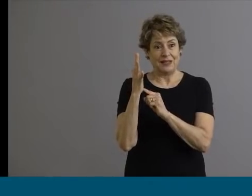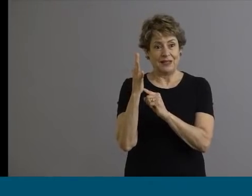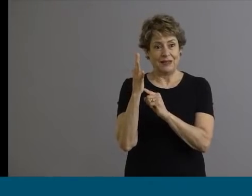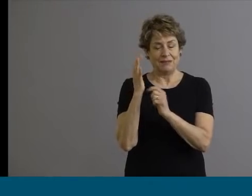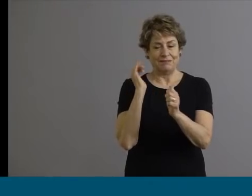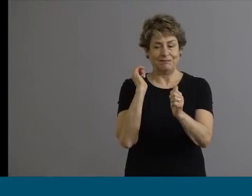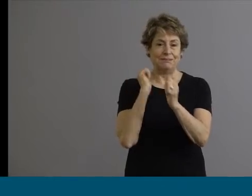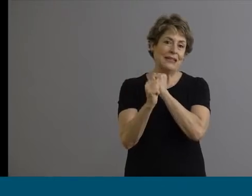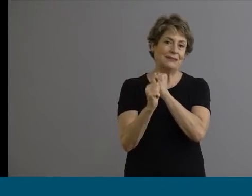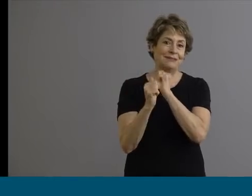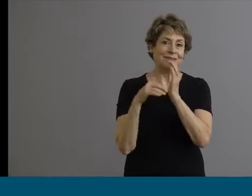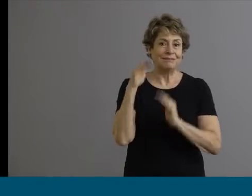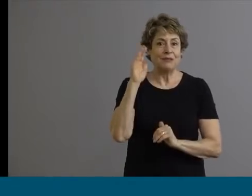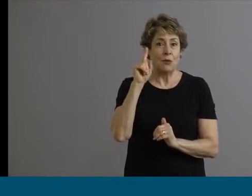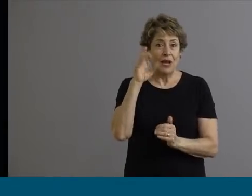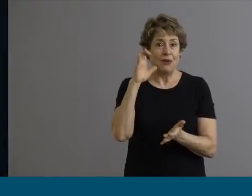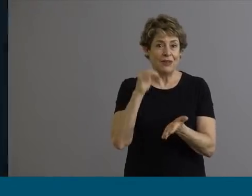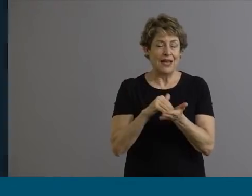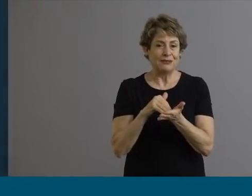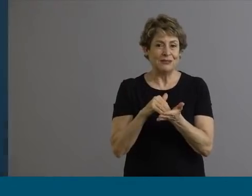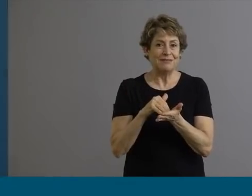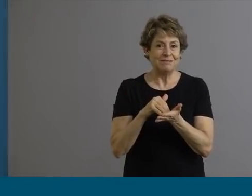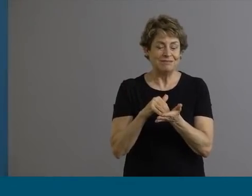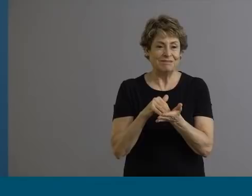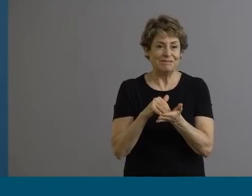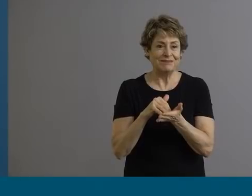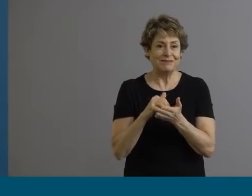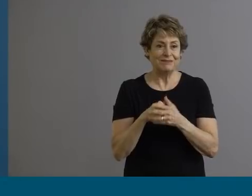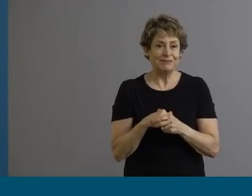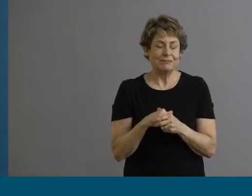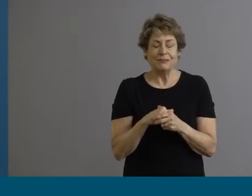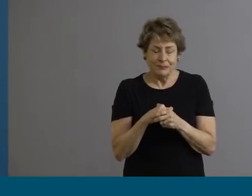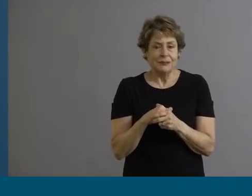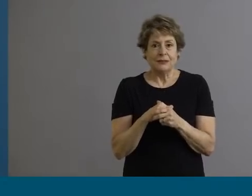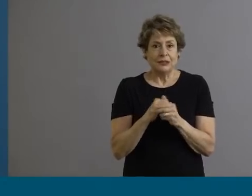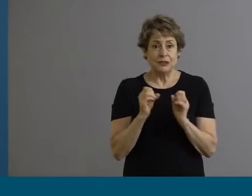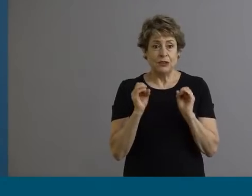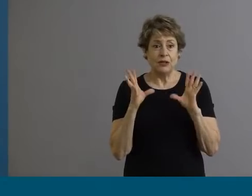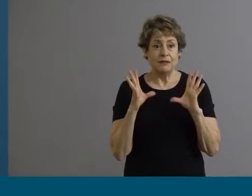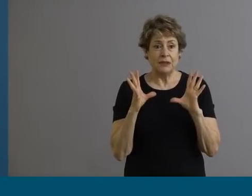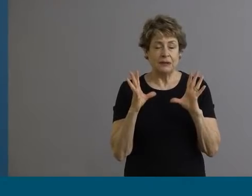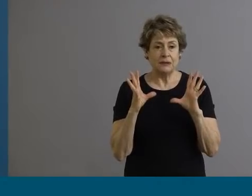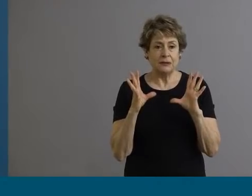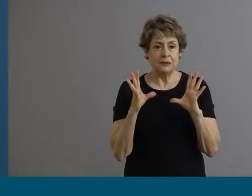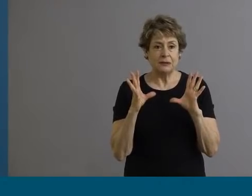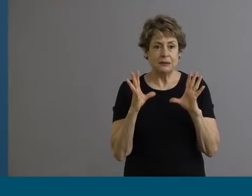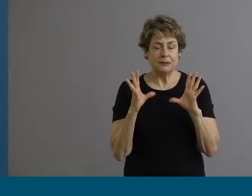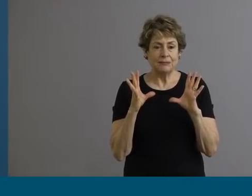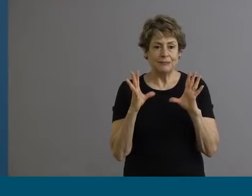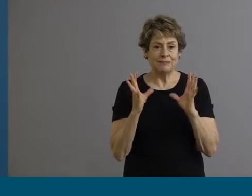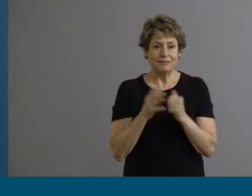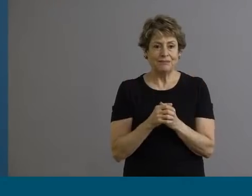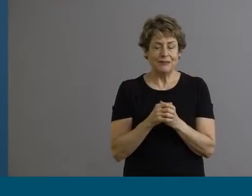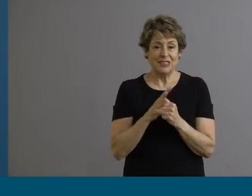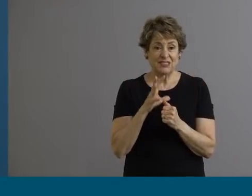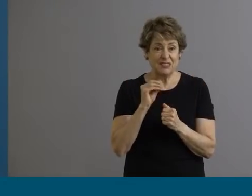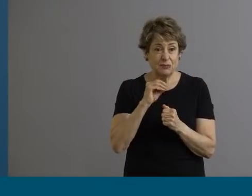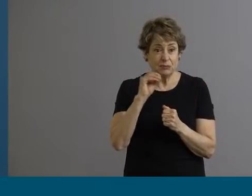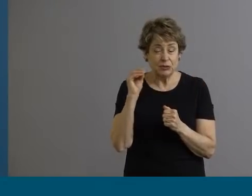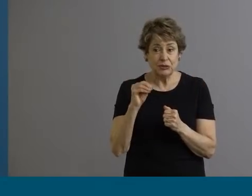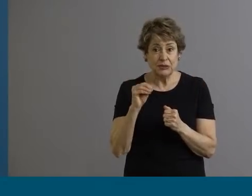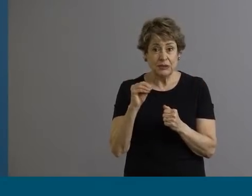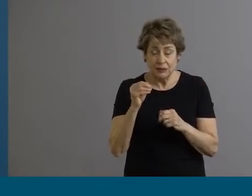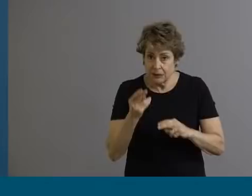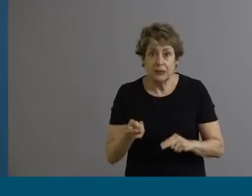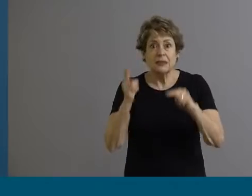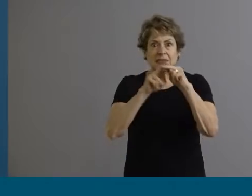mark. We have had a brutal June in Arizona with a 50% increase. And